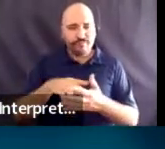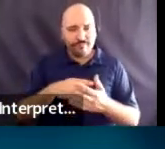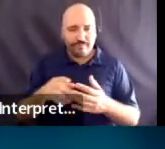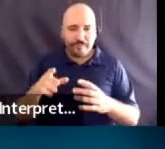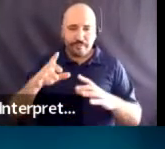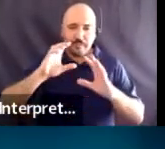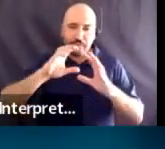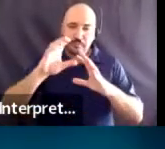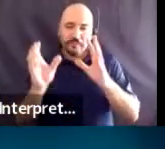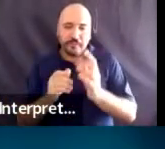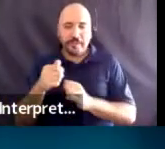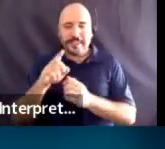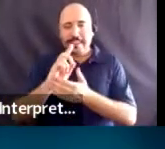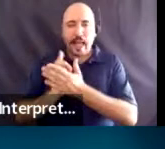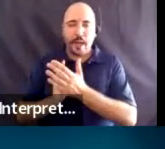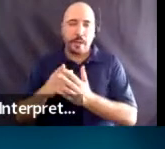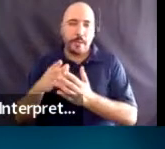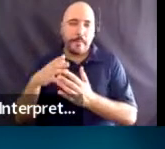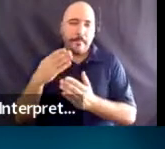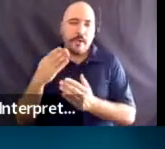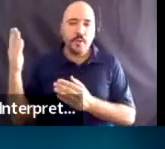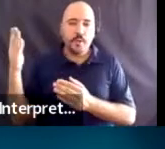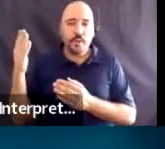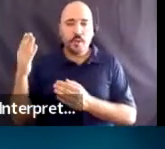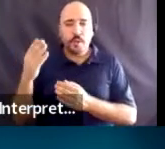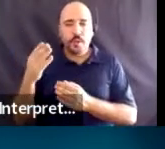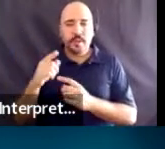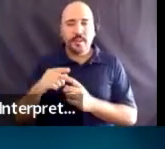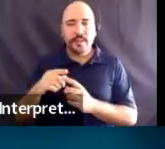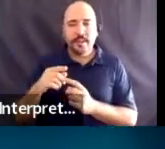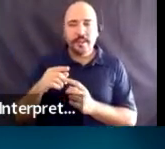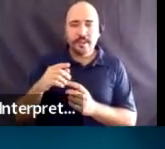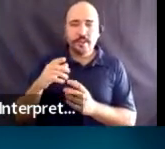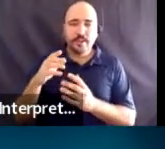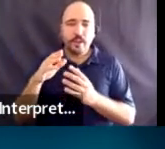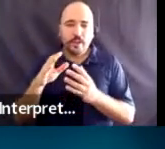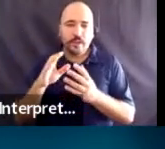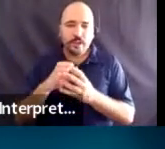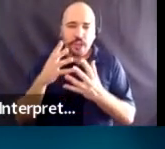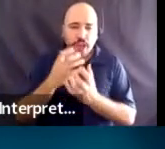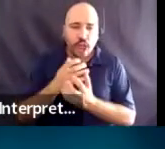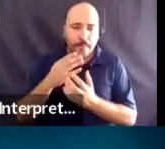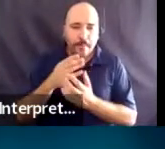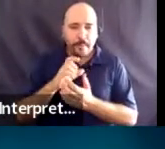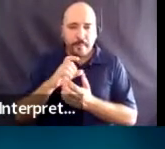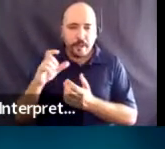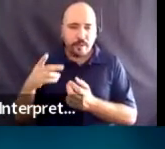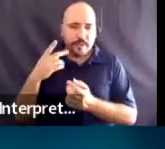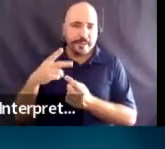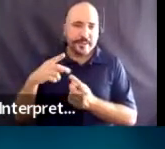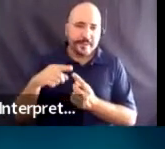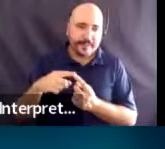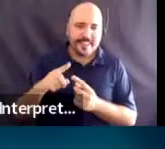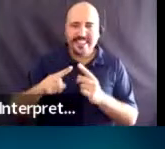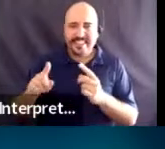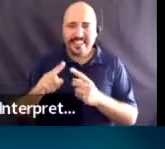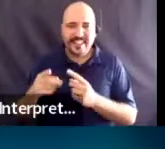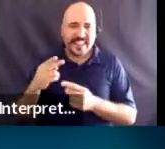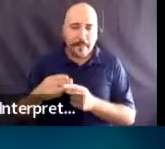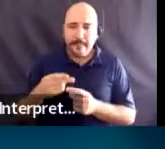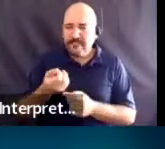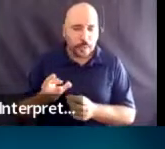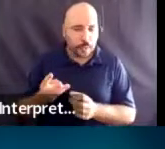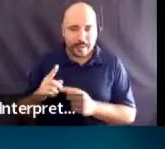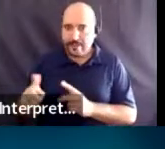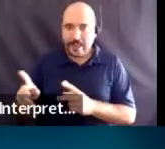a light blue background. The charts are over a dark blue background. You'll see, just to name a few, you'll have